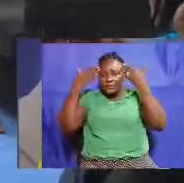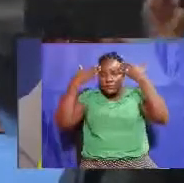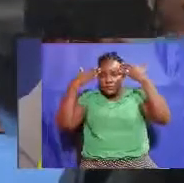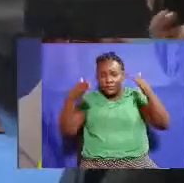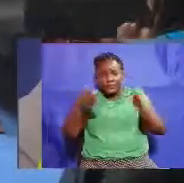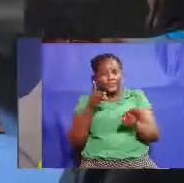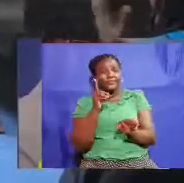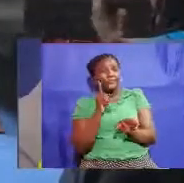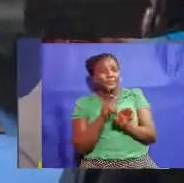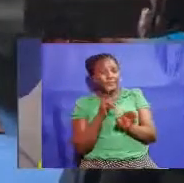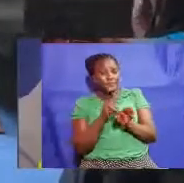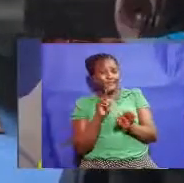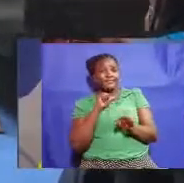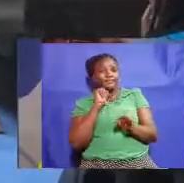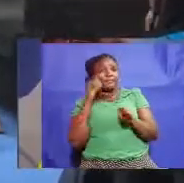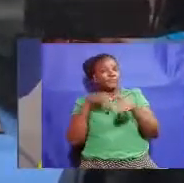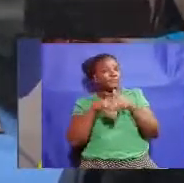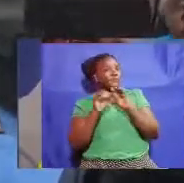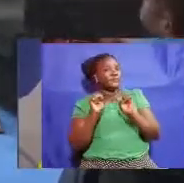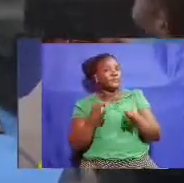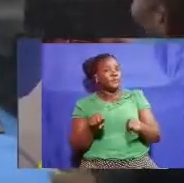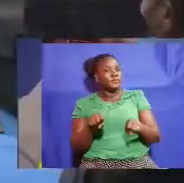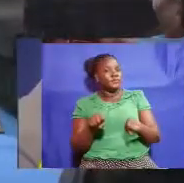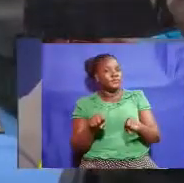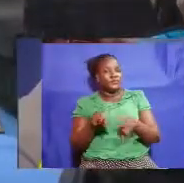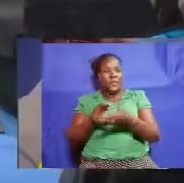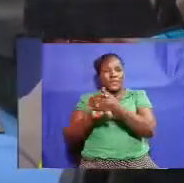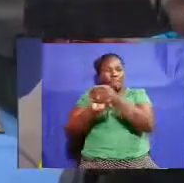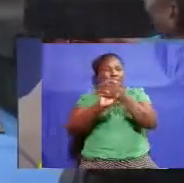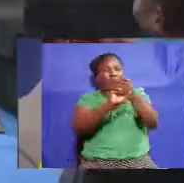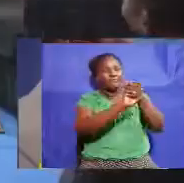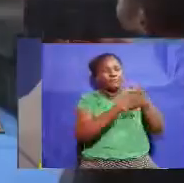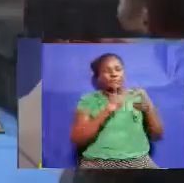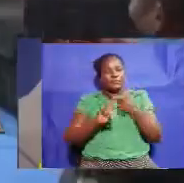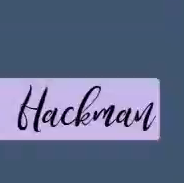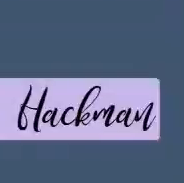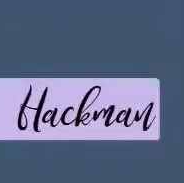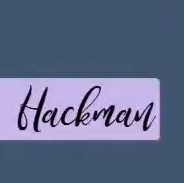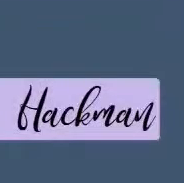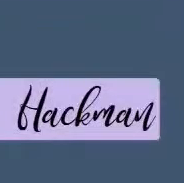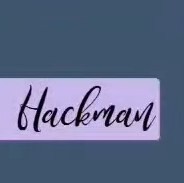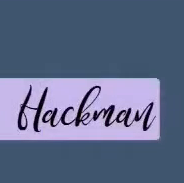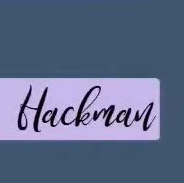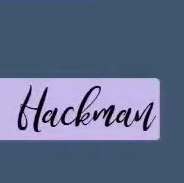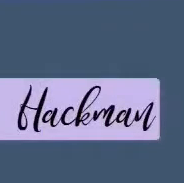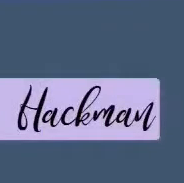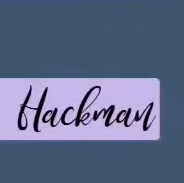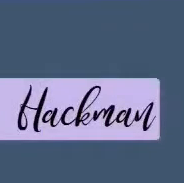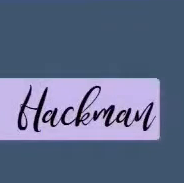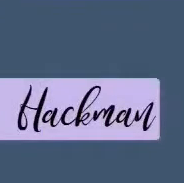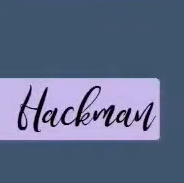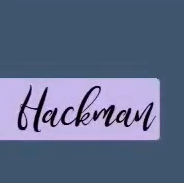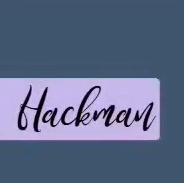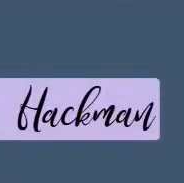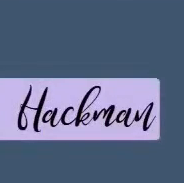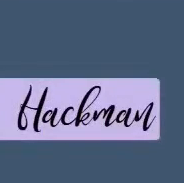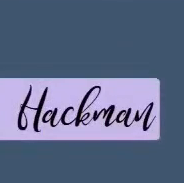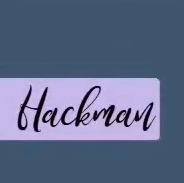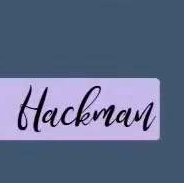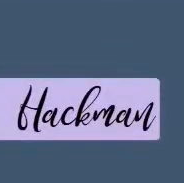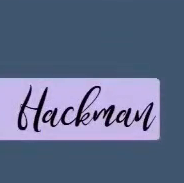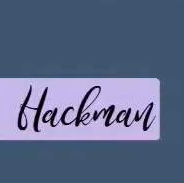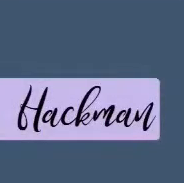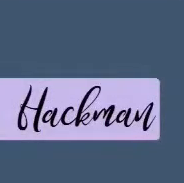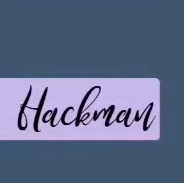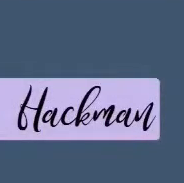to raise the awareness that disability is indeed not inability. As you call to the CEO and the staff of